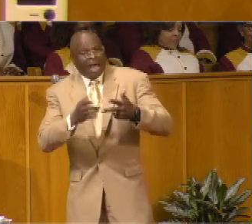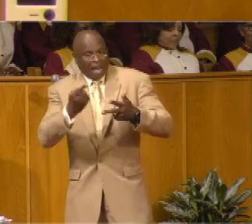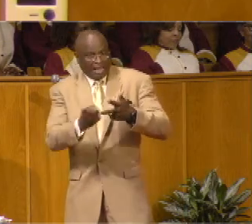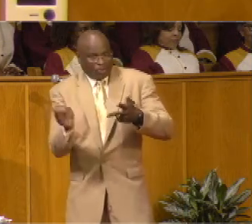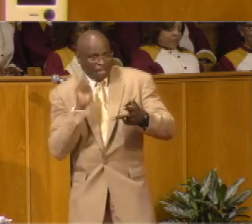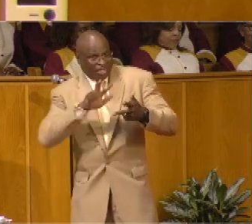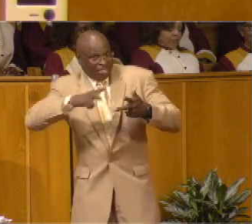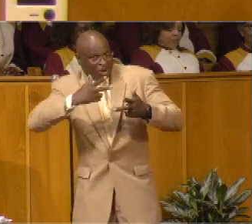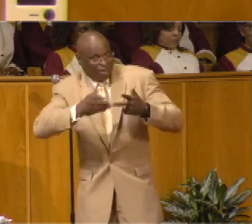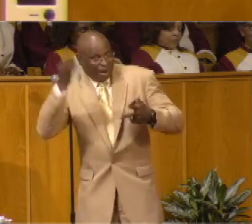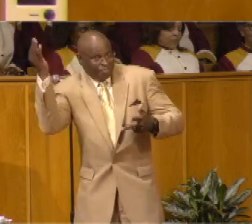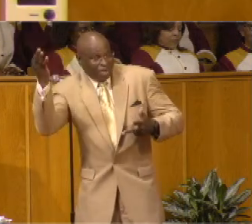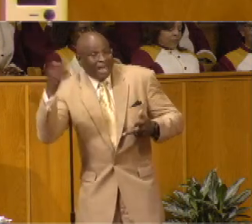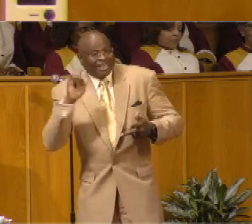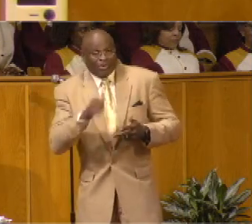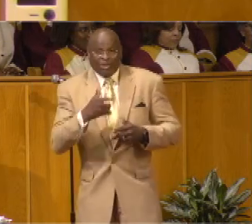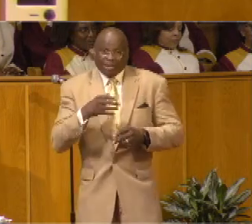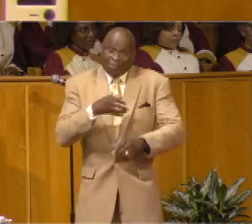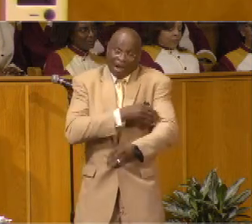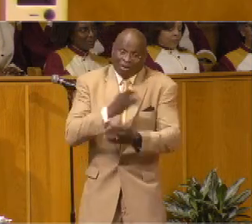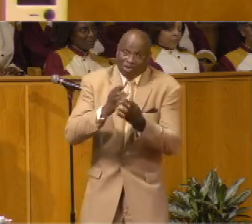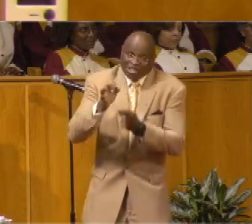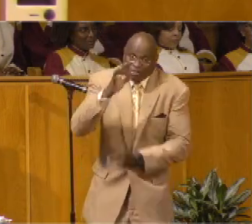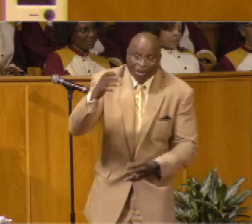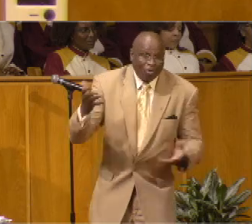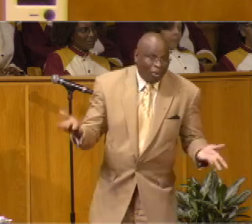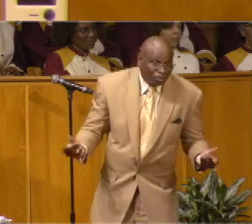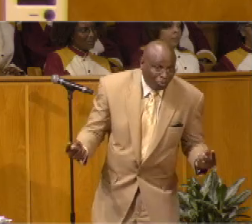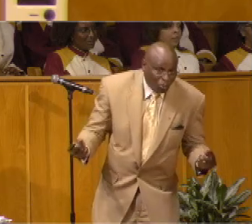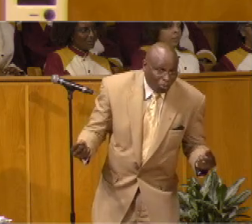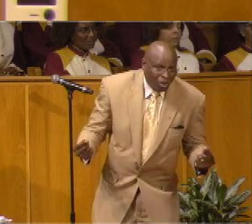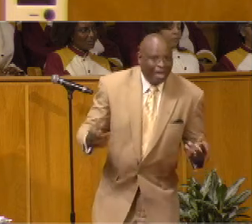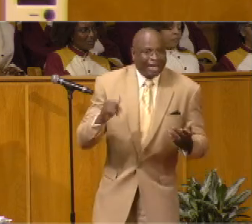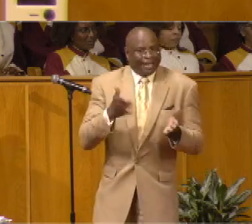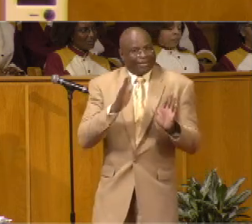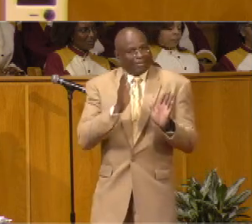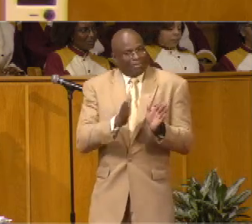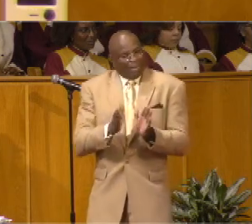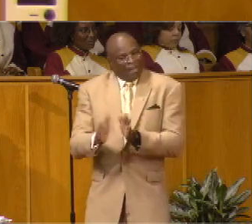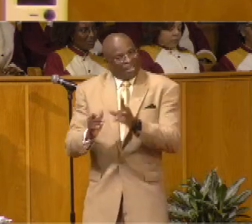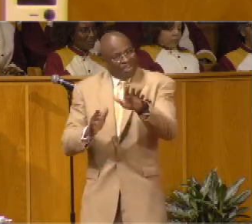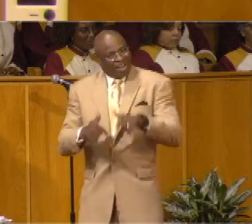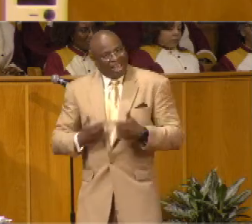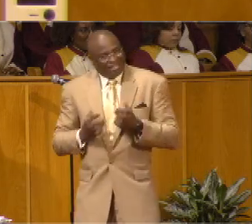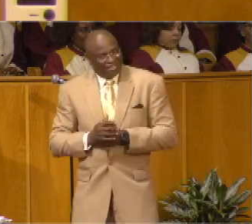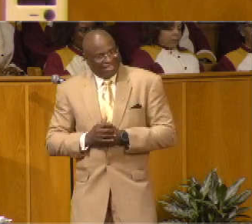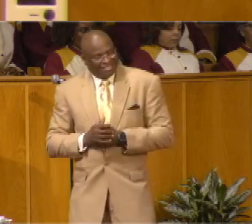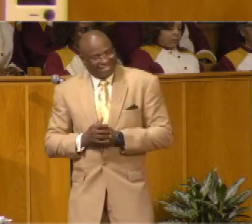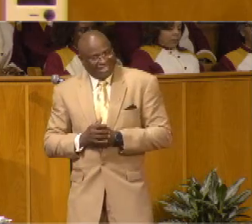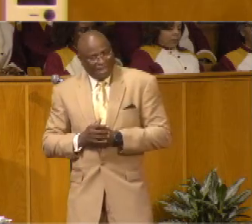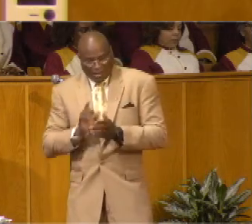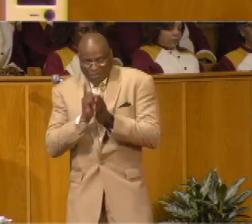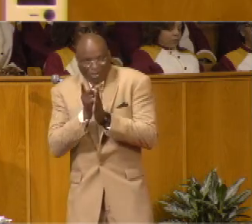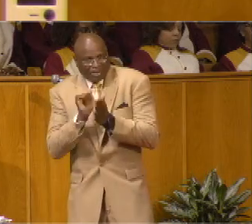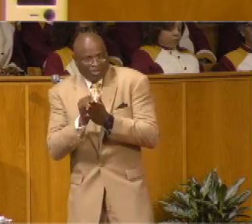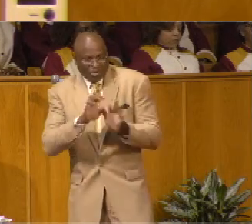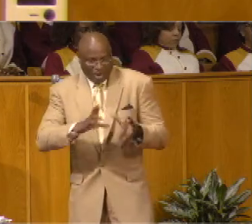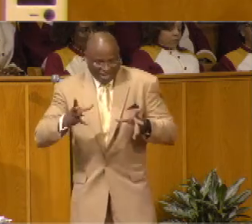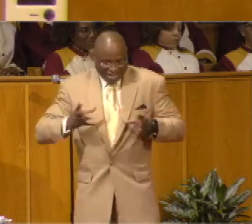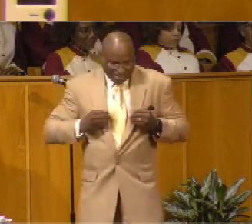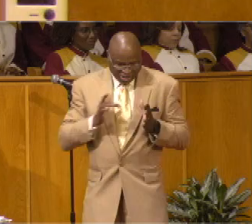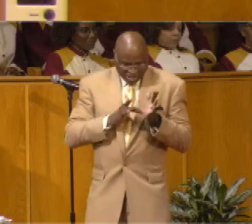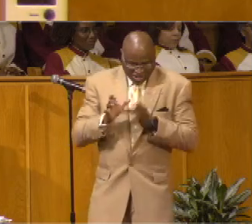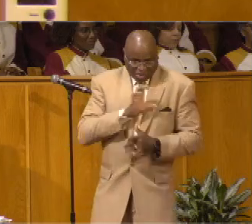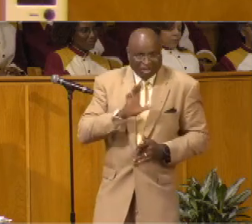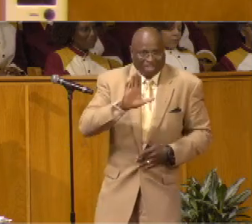I suggested to you that the real power of the Holy Spirit is to order your life to the moment where you receive Jesus Christ